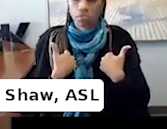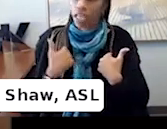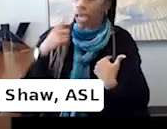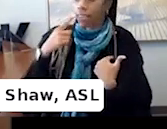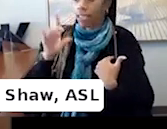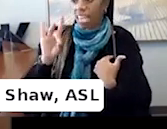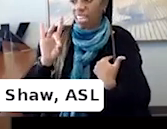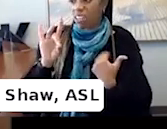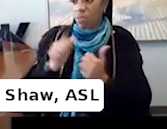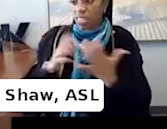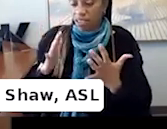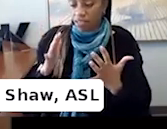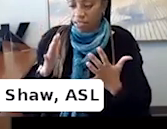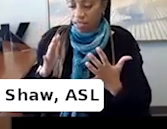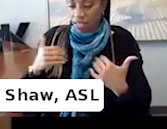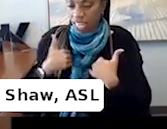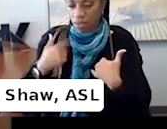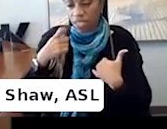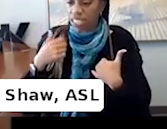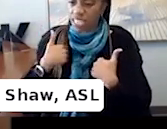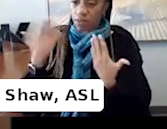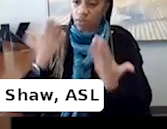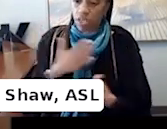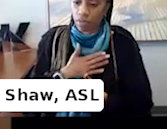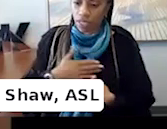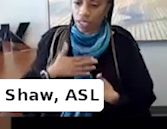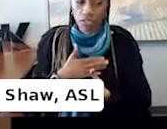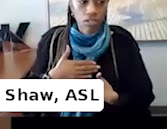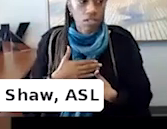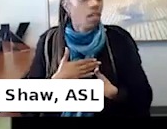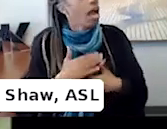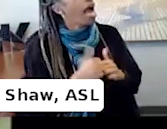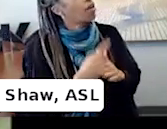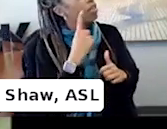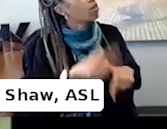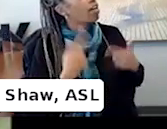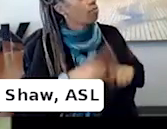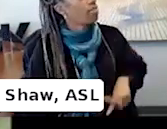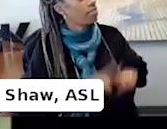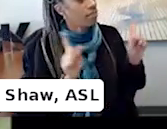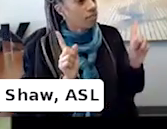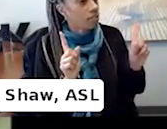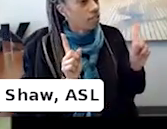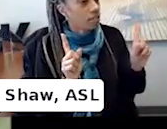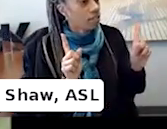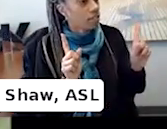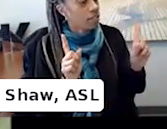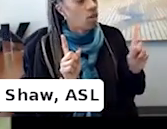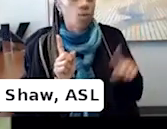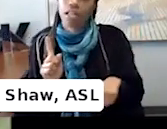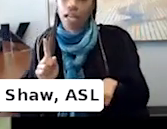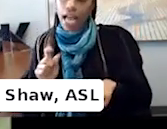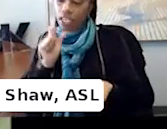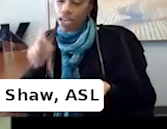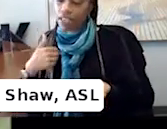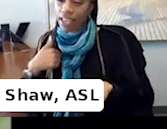because they add so much pleasure to life. How else do you think your life would be different without them? I could do without things like cockroaches and snakes.